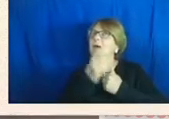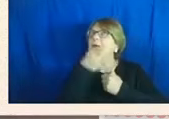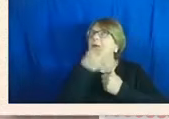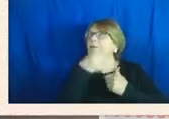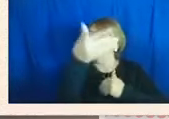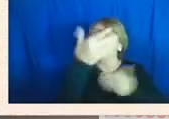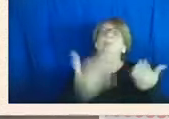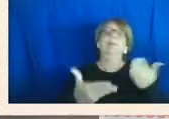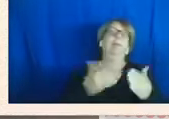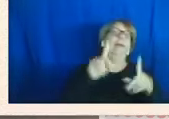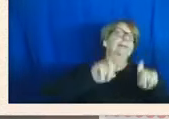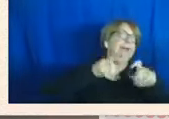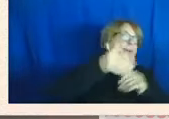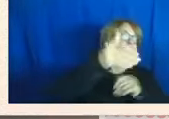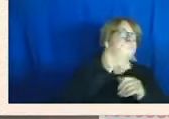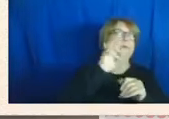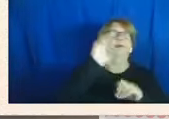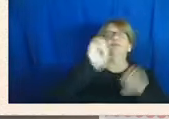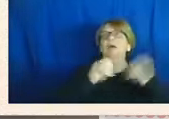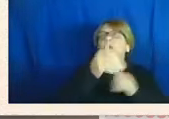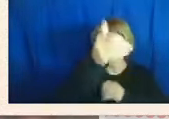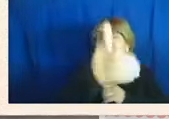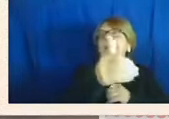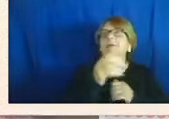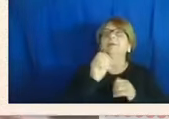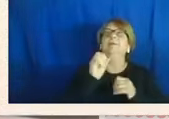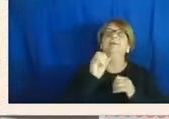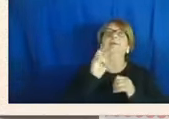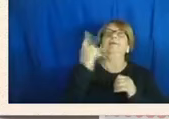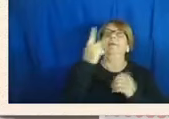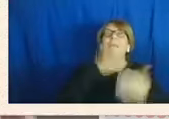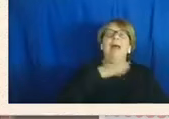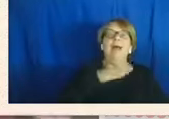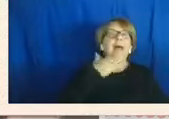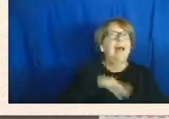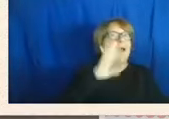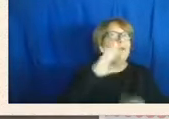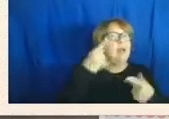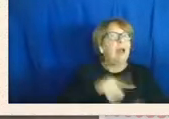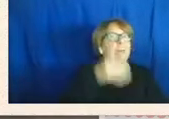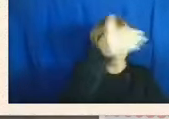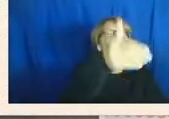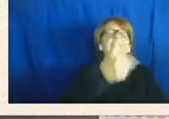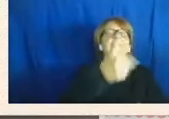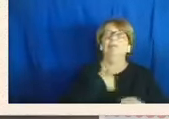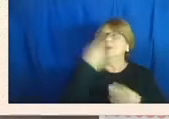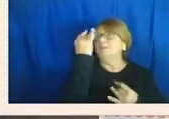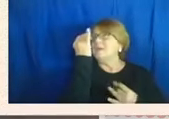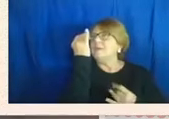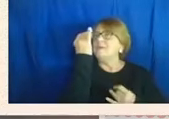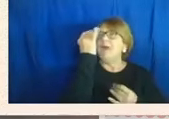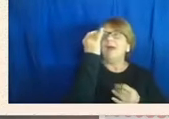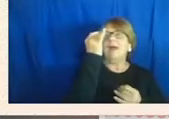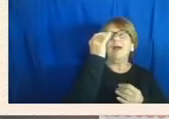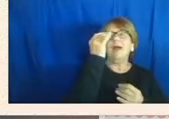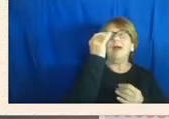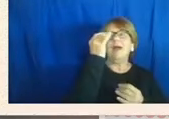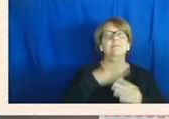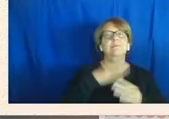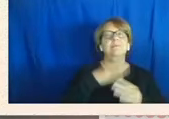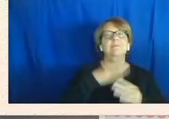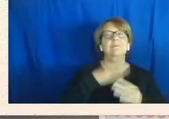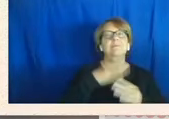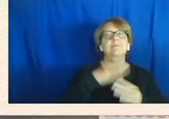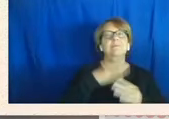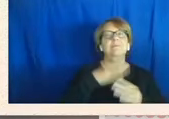there might be something bad that's going to happen in the future. And I'm thinking about it and representing it in my mind, but I don't know actually how it's